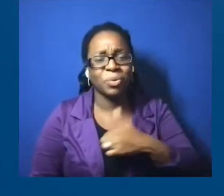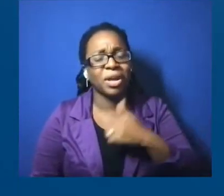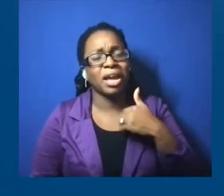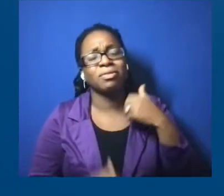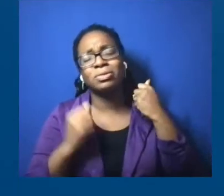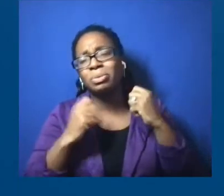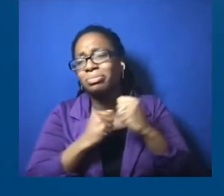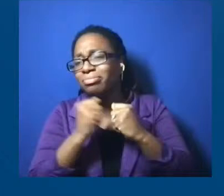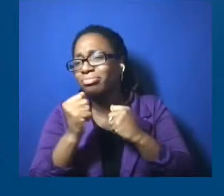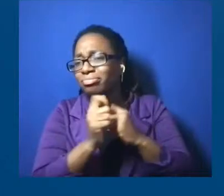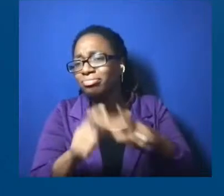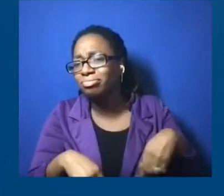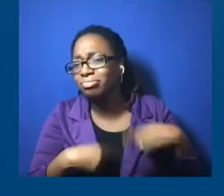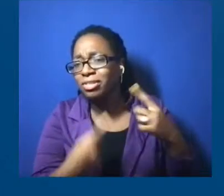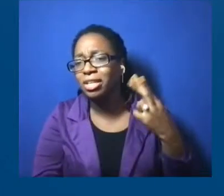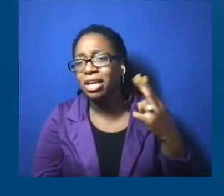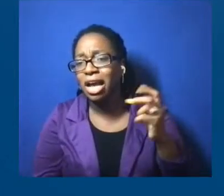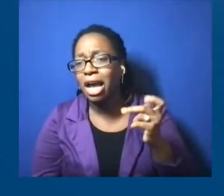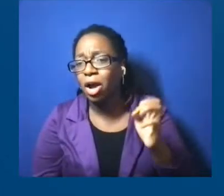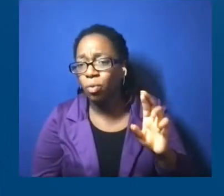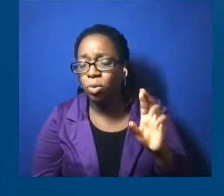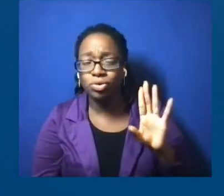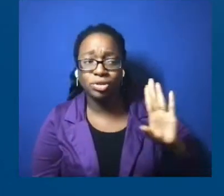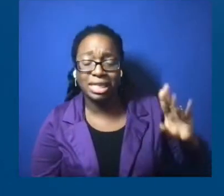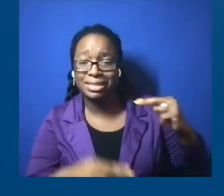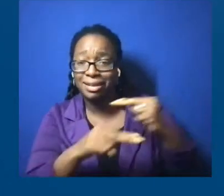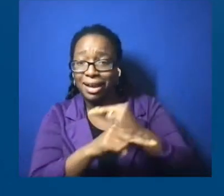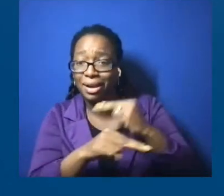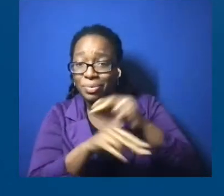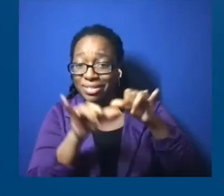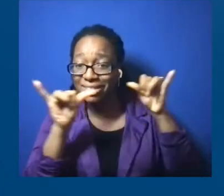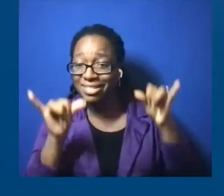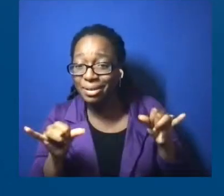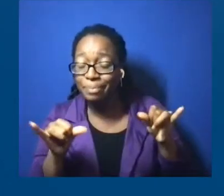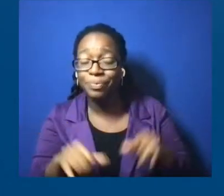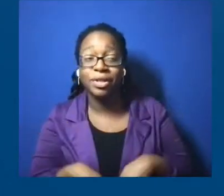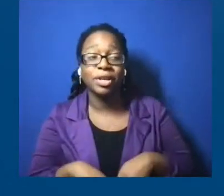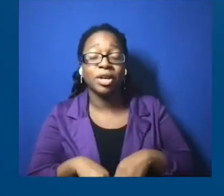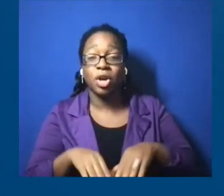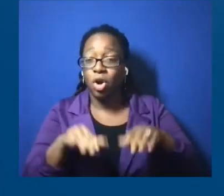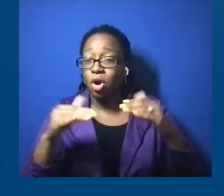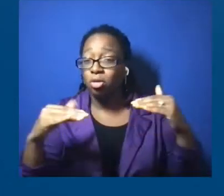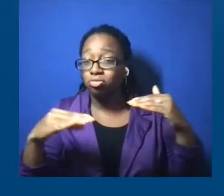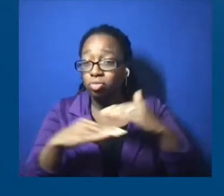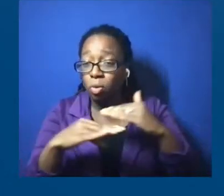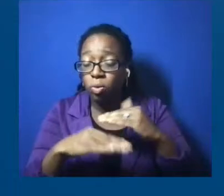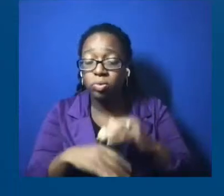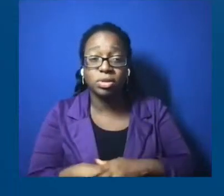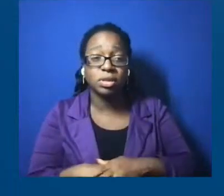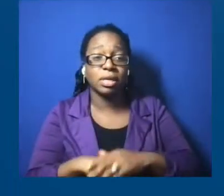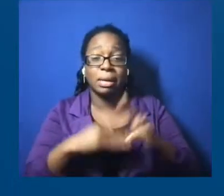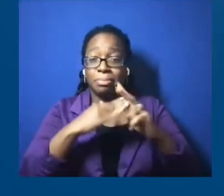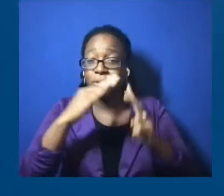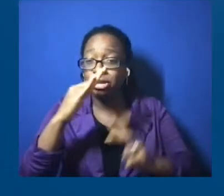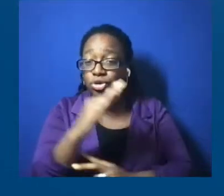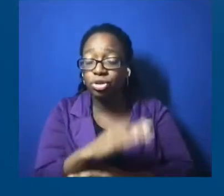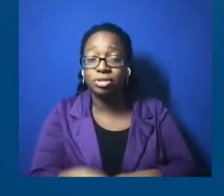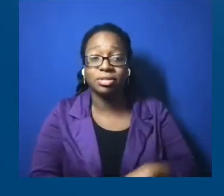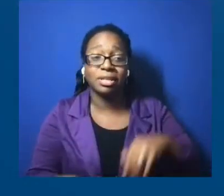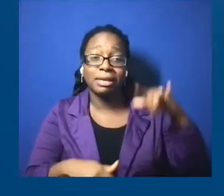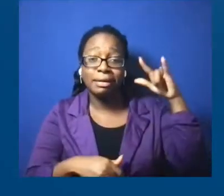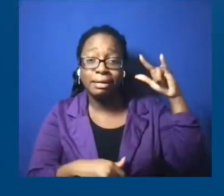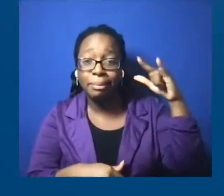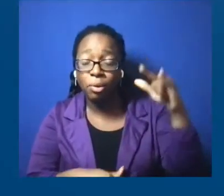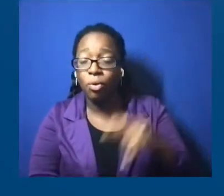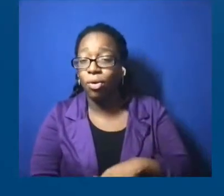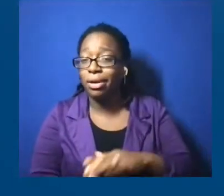since Eisenhower's interstate highway system. We're building our roads, bridges, ports, airports, delivering clean water, high-speed internet